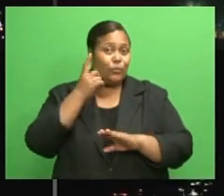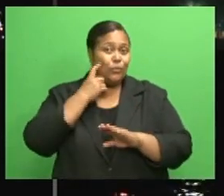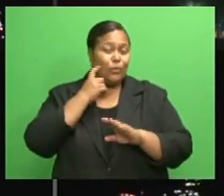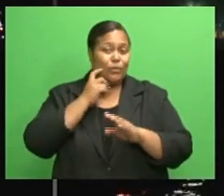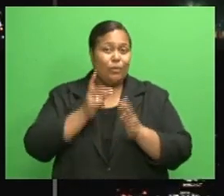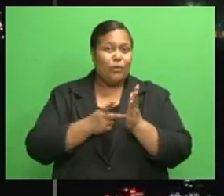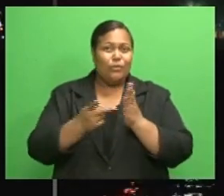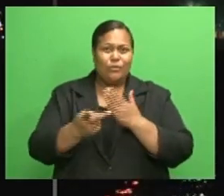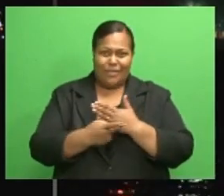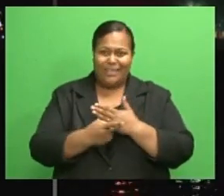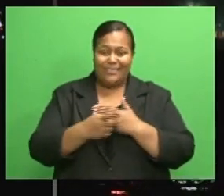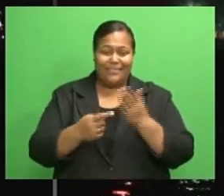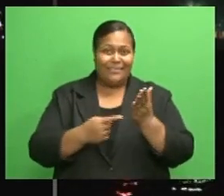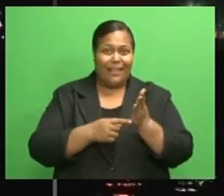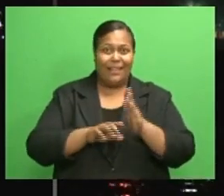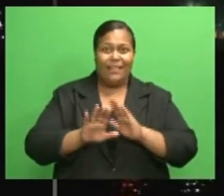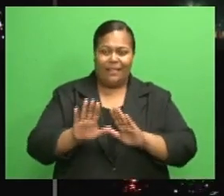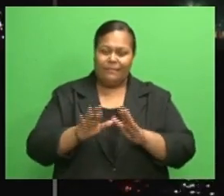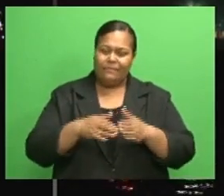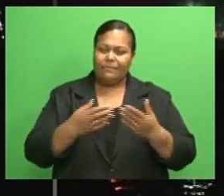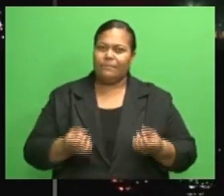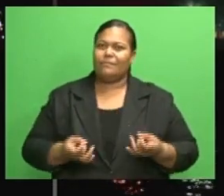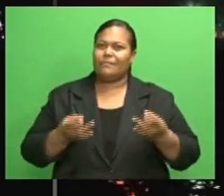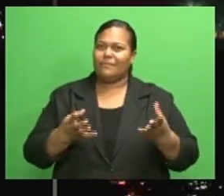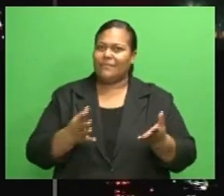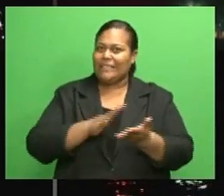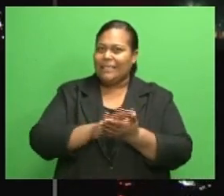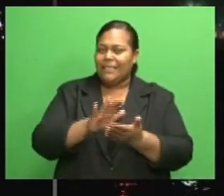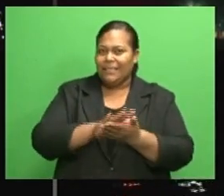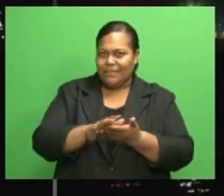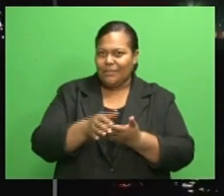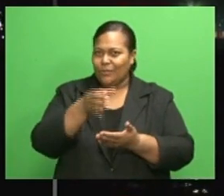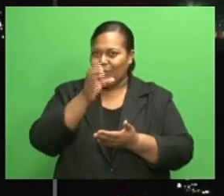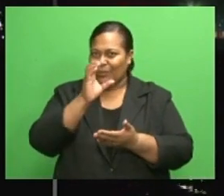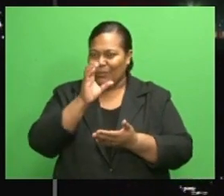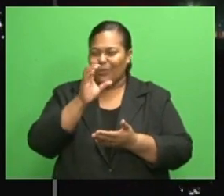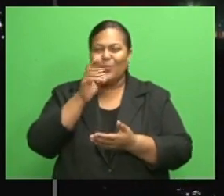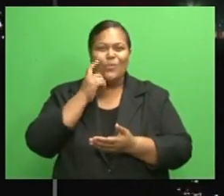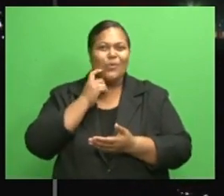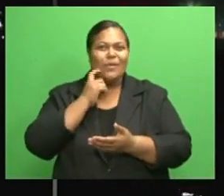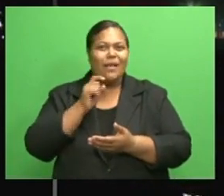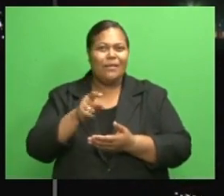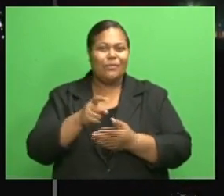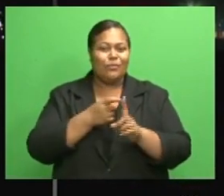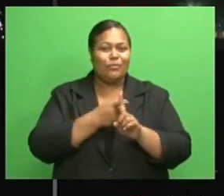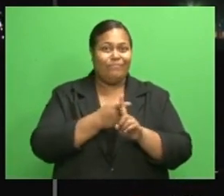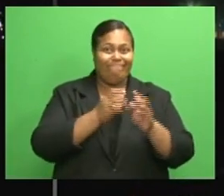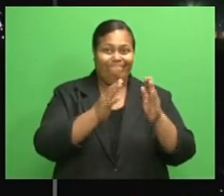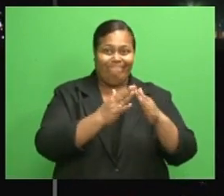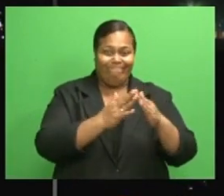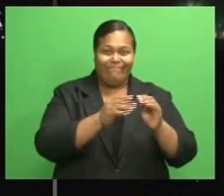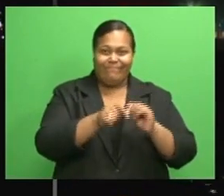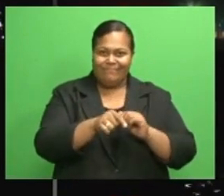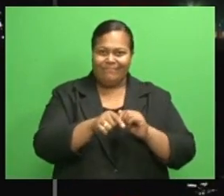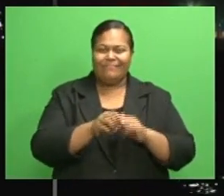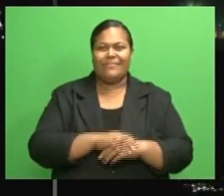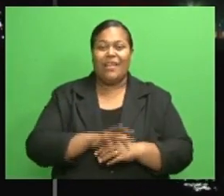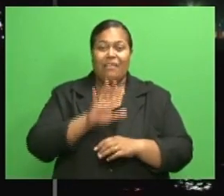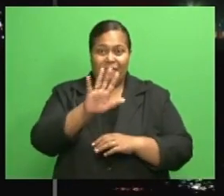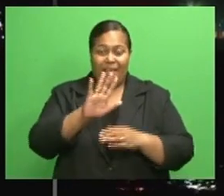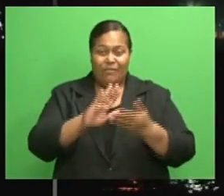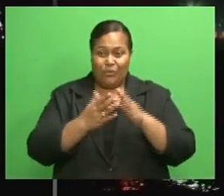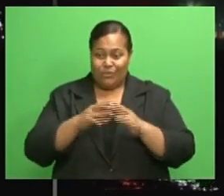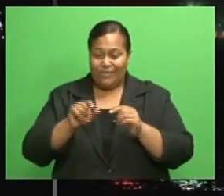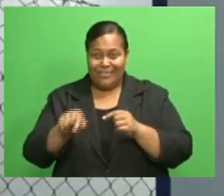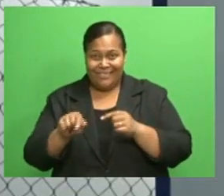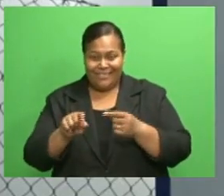Namaltai Levu now provides clean drinking water to Korovo town, 5 surrounding villages, 3 schools and 3 farming